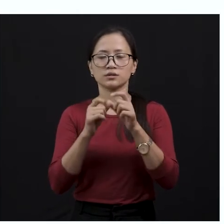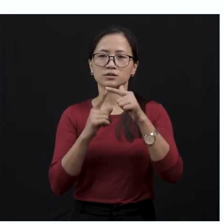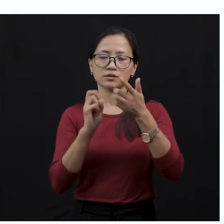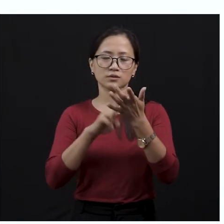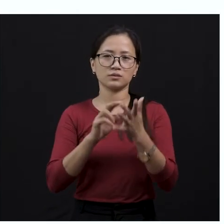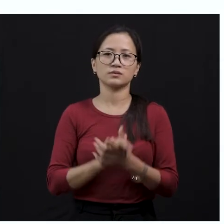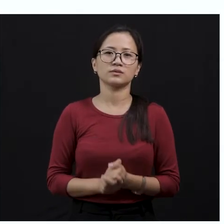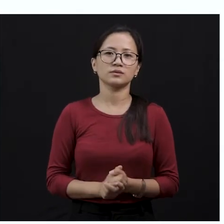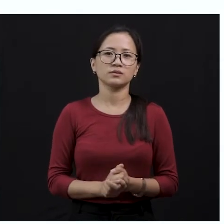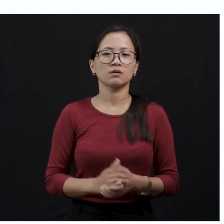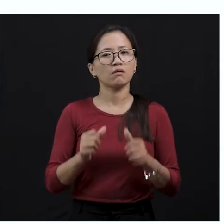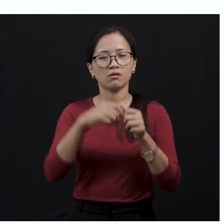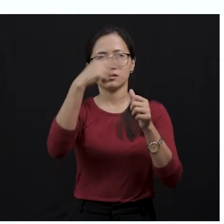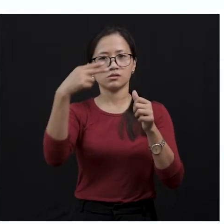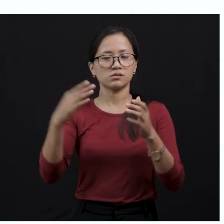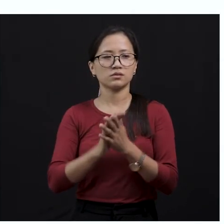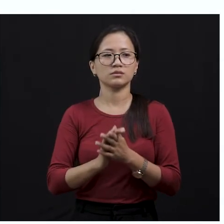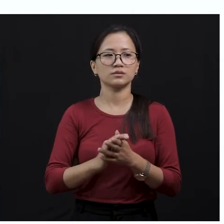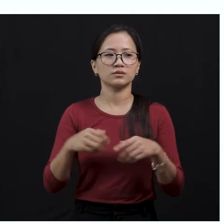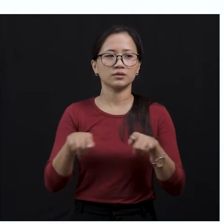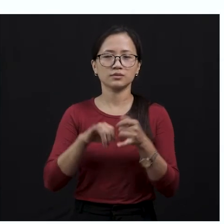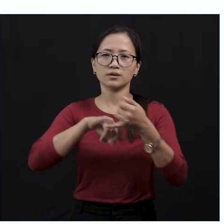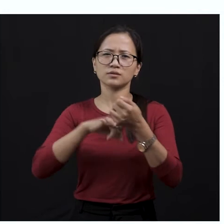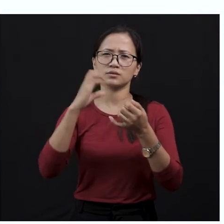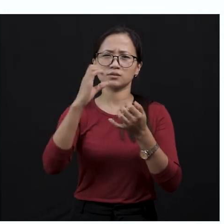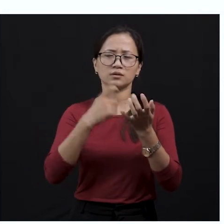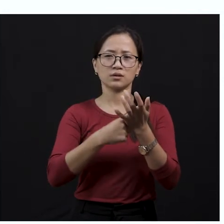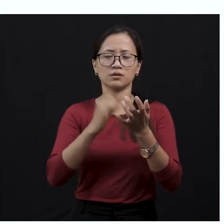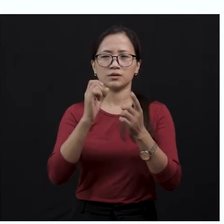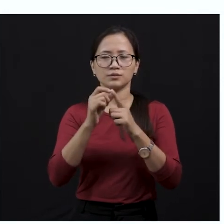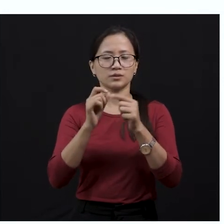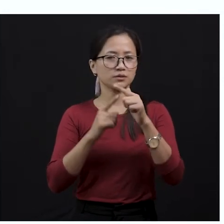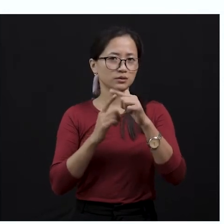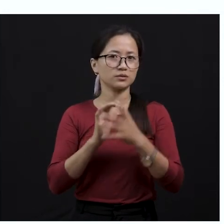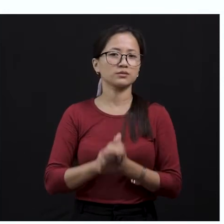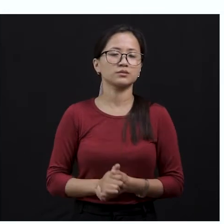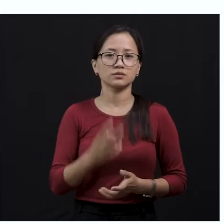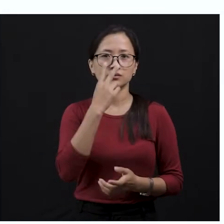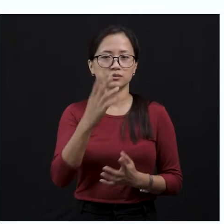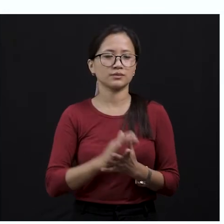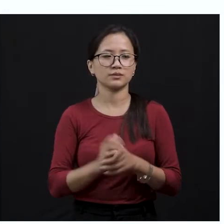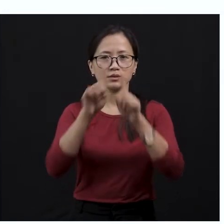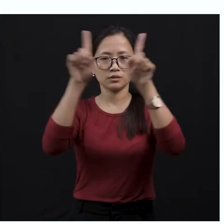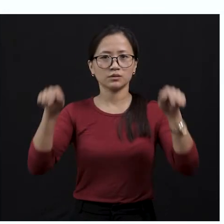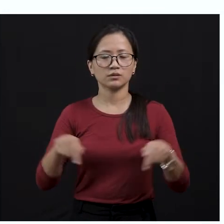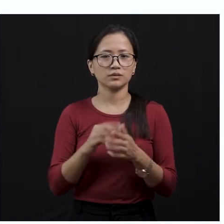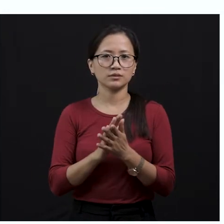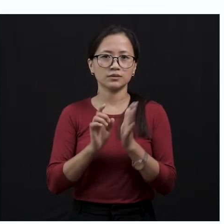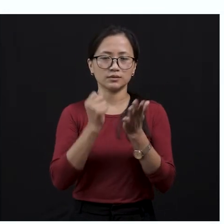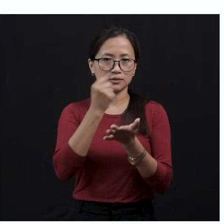Now arts and script. What you see behind me are the seals, okay? So these are